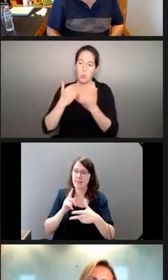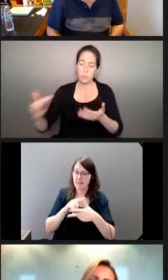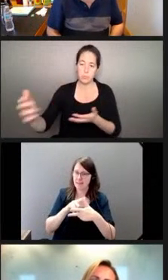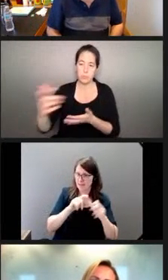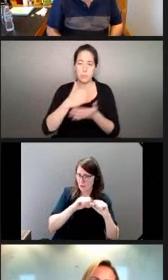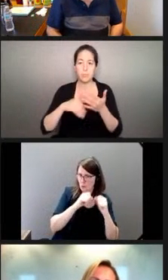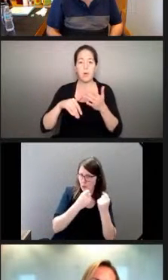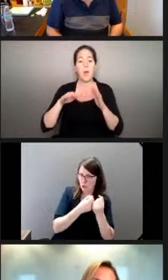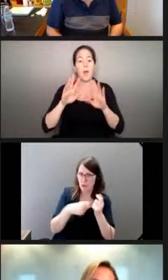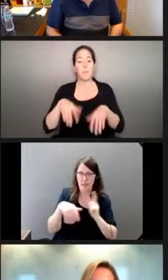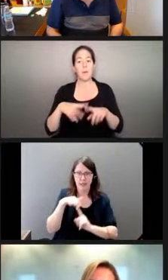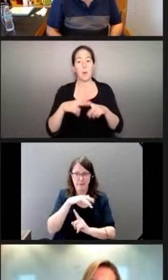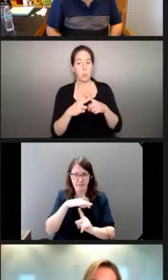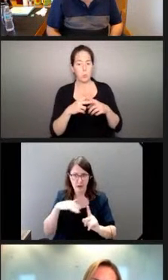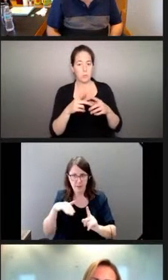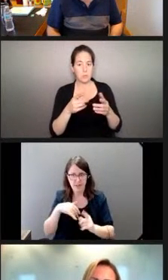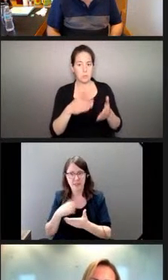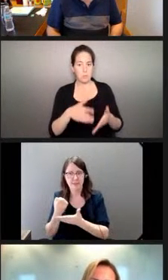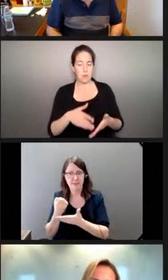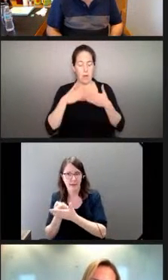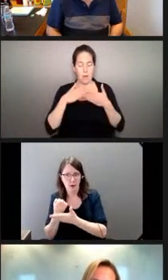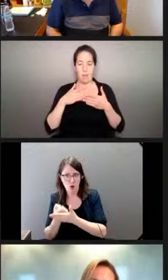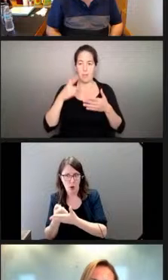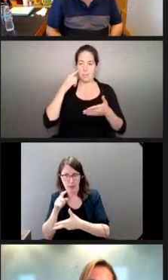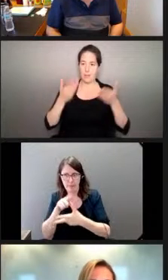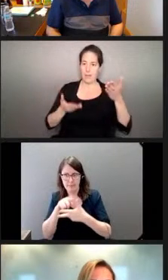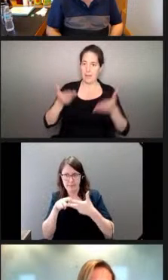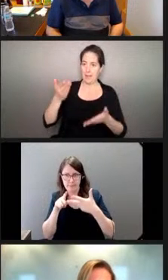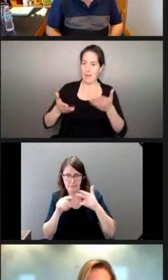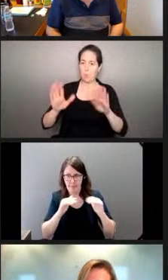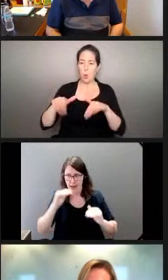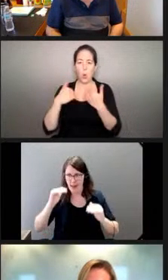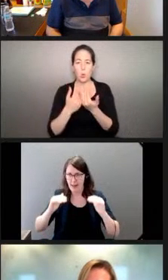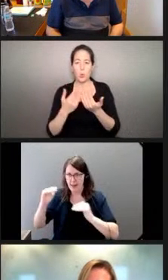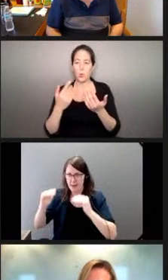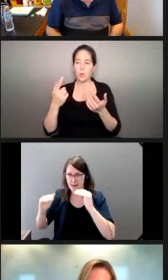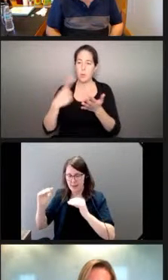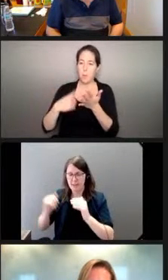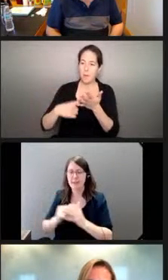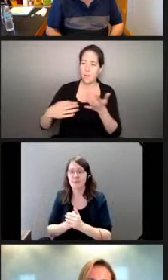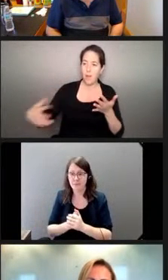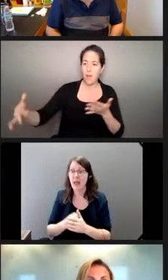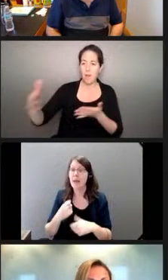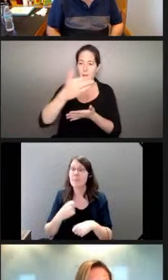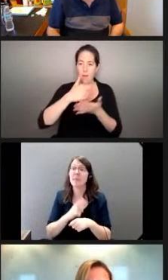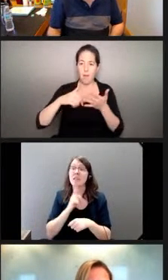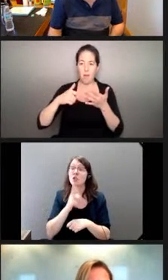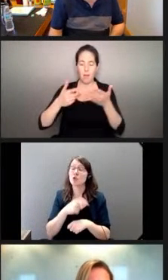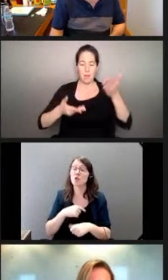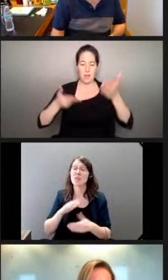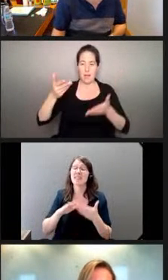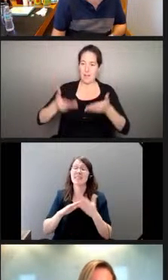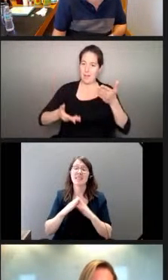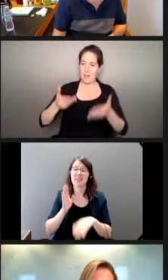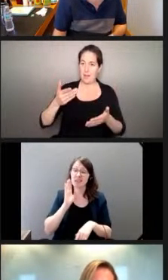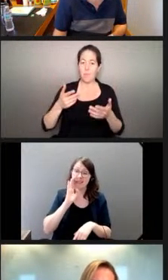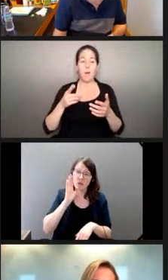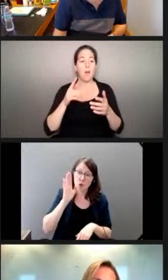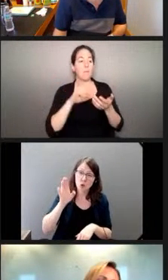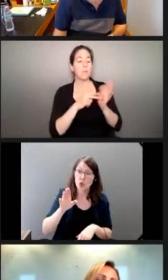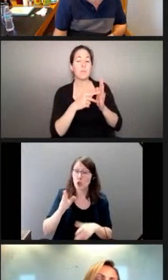considerations and ensure that the short-term list of options suitable for Ottawa's future waste management needs balance these multiple